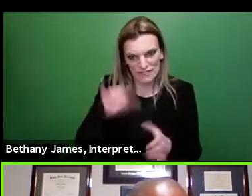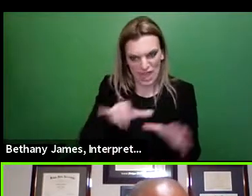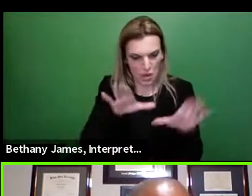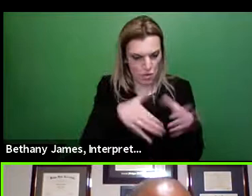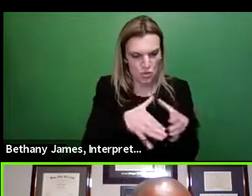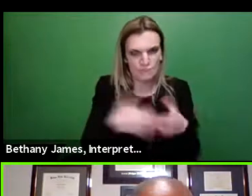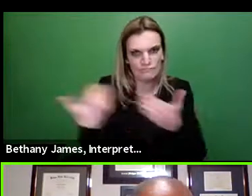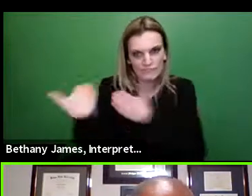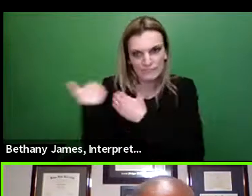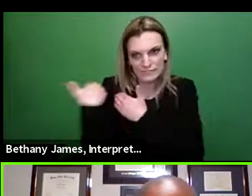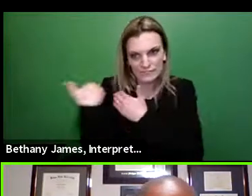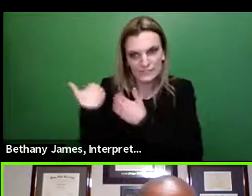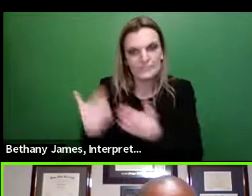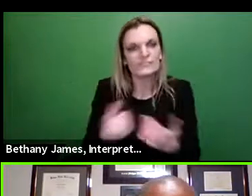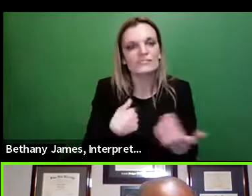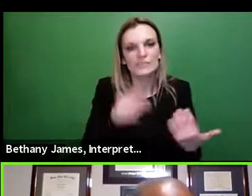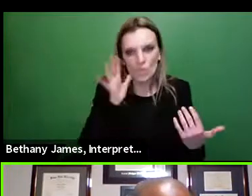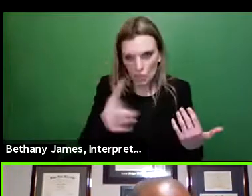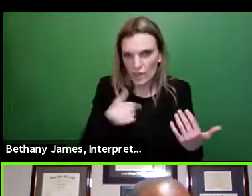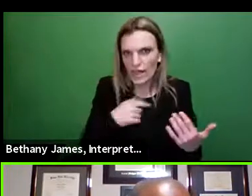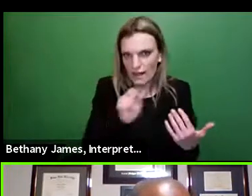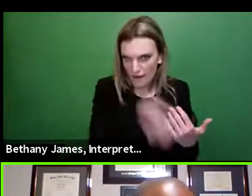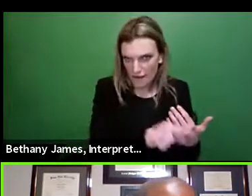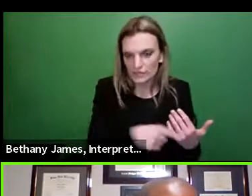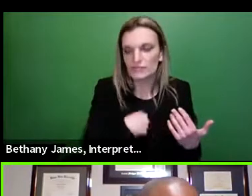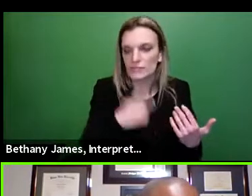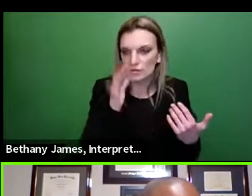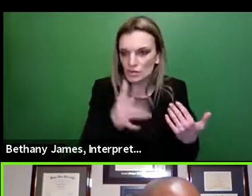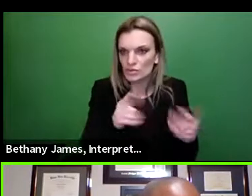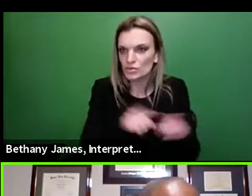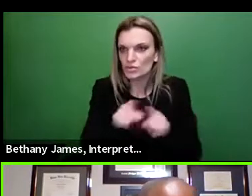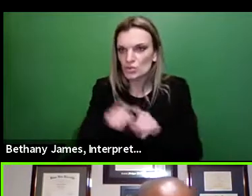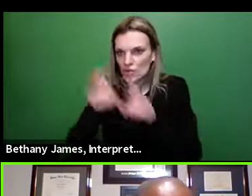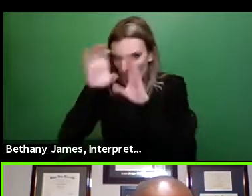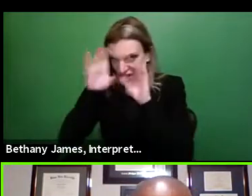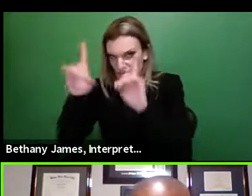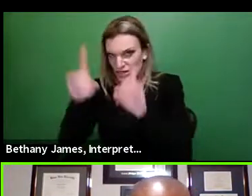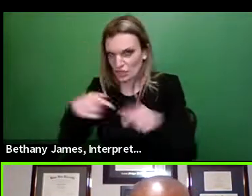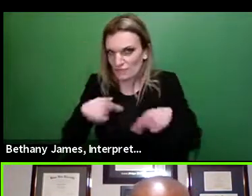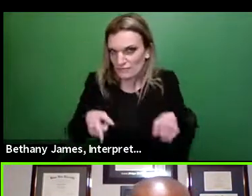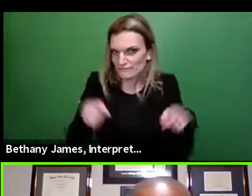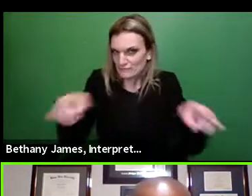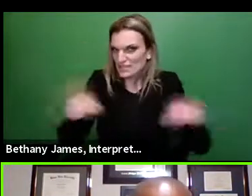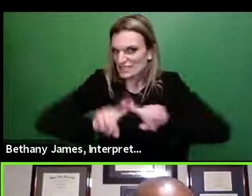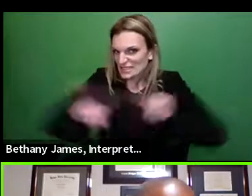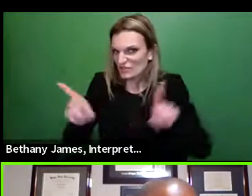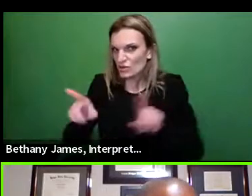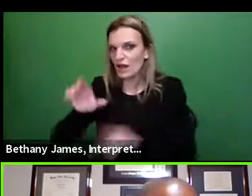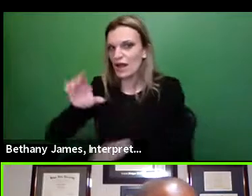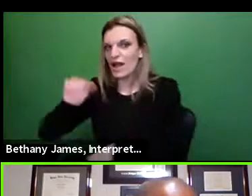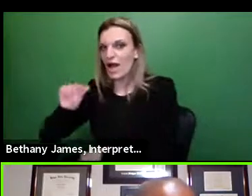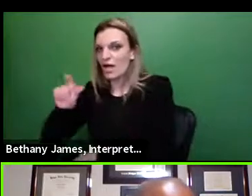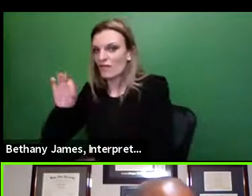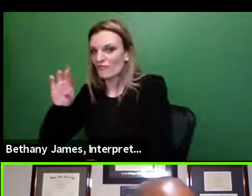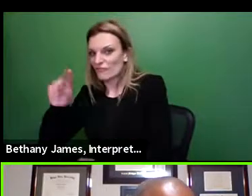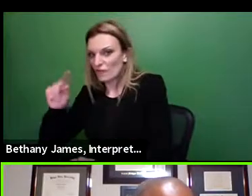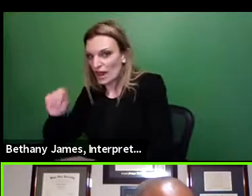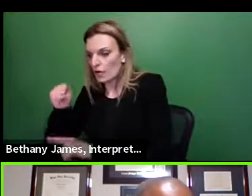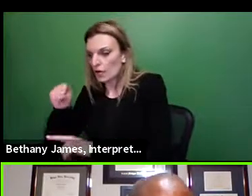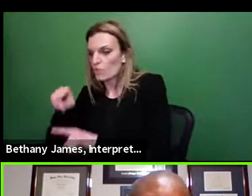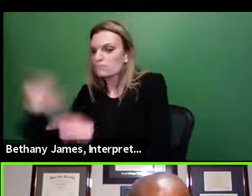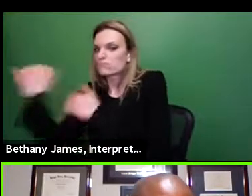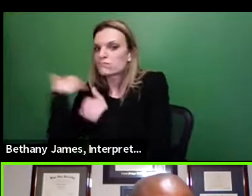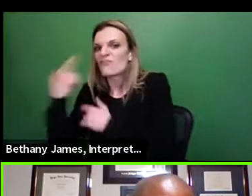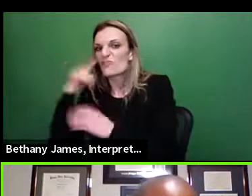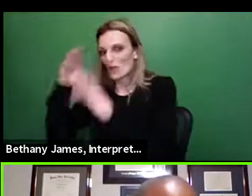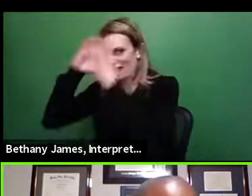if they are looking at an active investigation. And then we certainly have the educational track, which Alfredo participated in, just